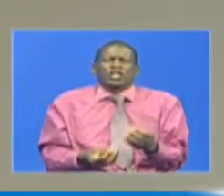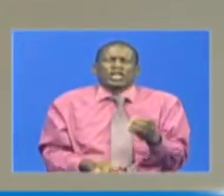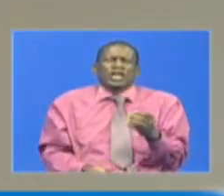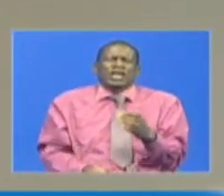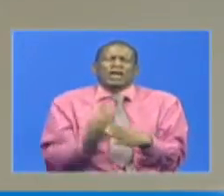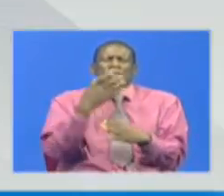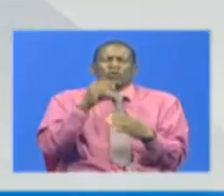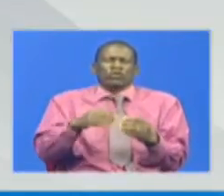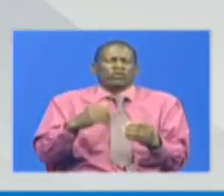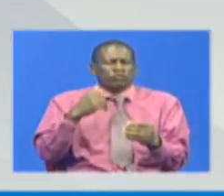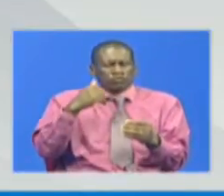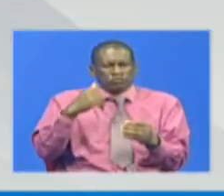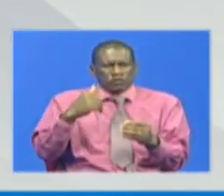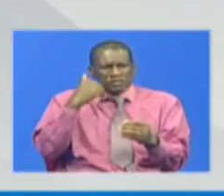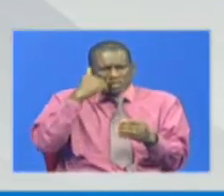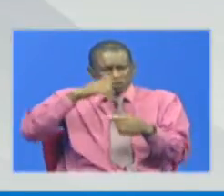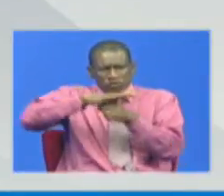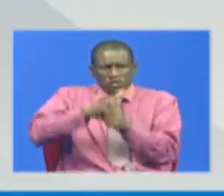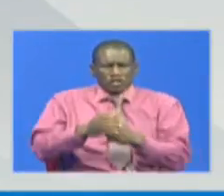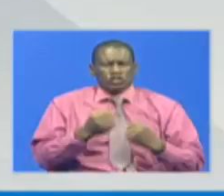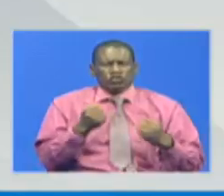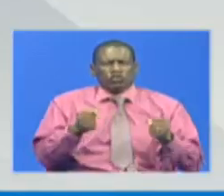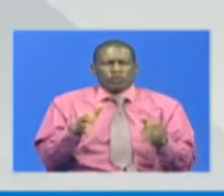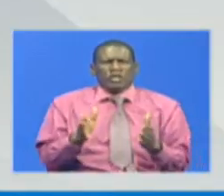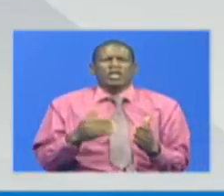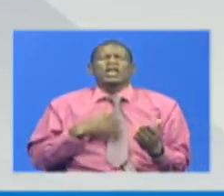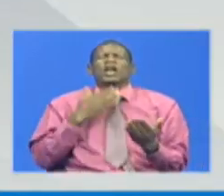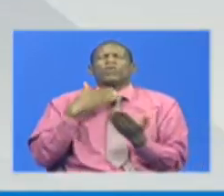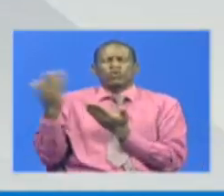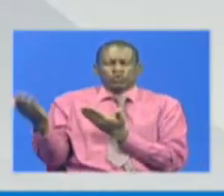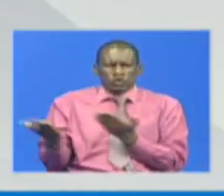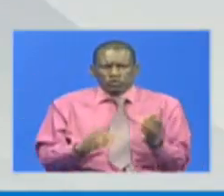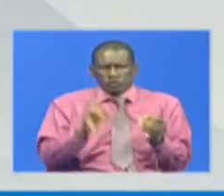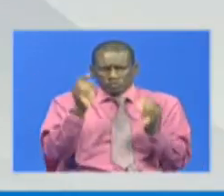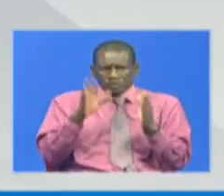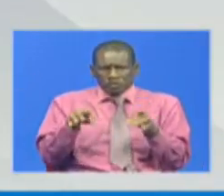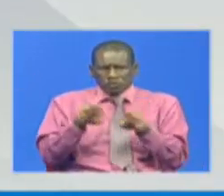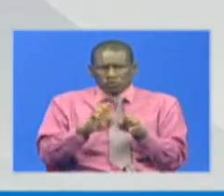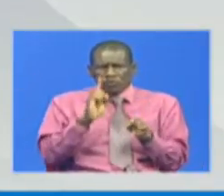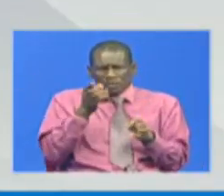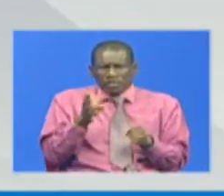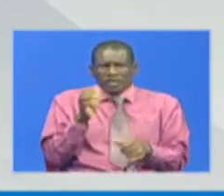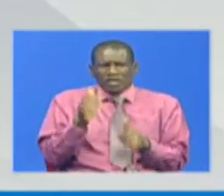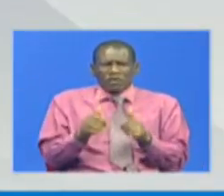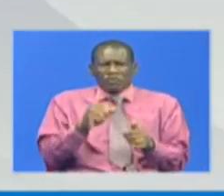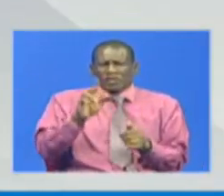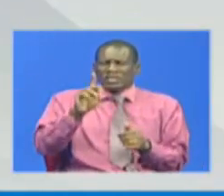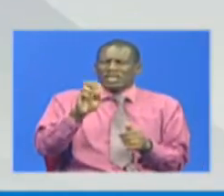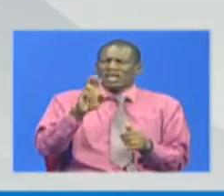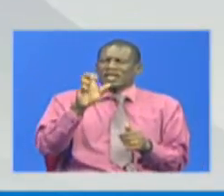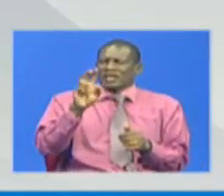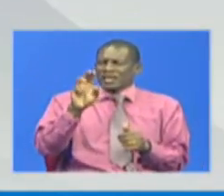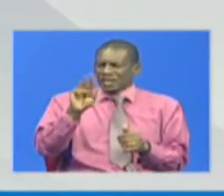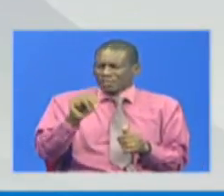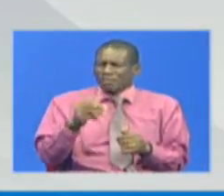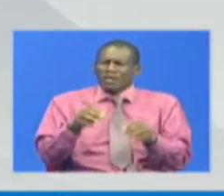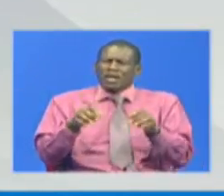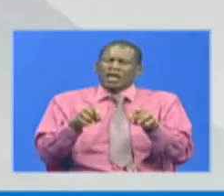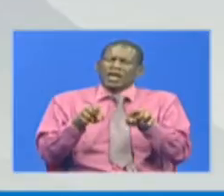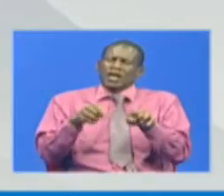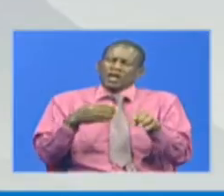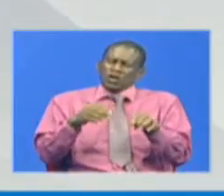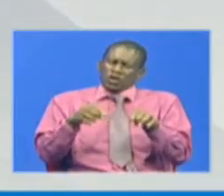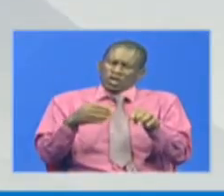stronger. Thank you very much. I want to bring in the CS on this as well, because one of the things that Caroline has actually mentioned is